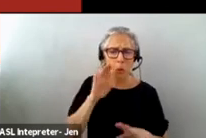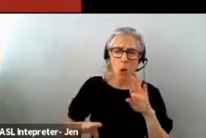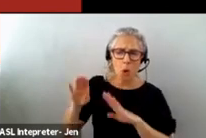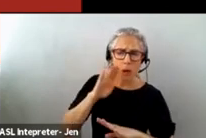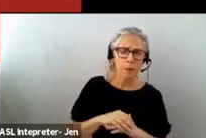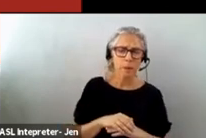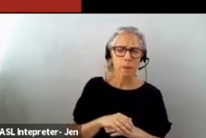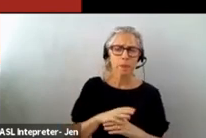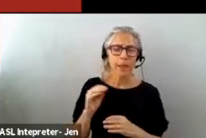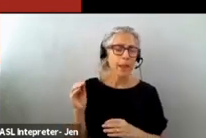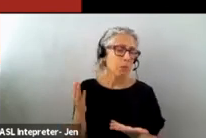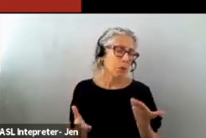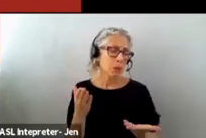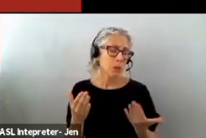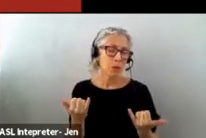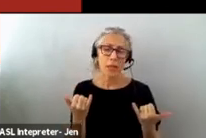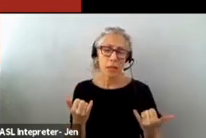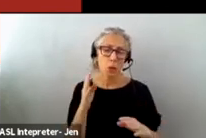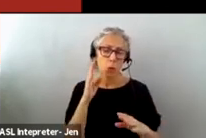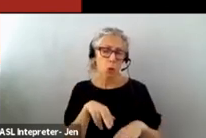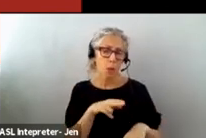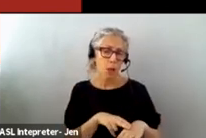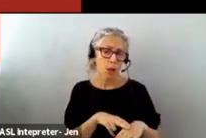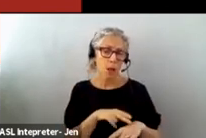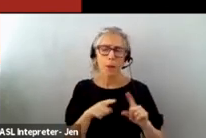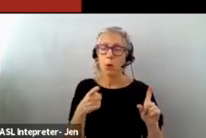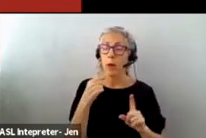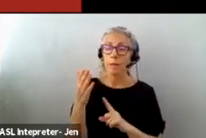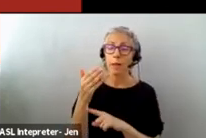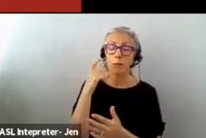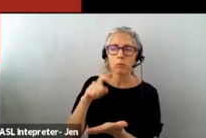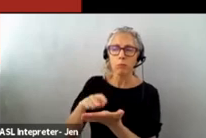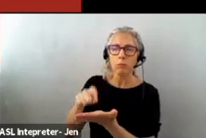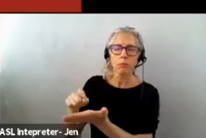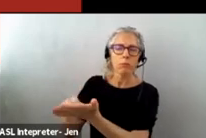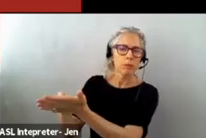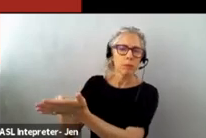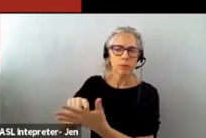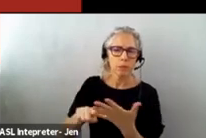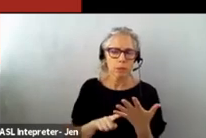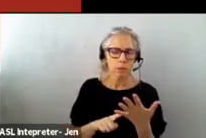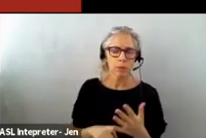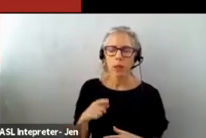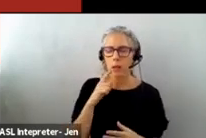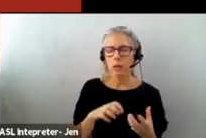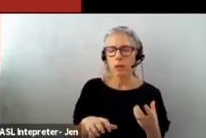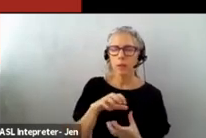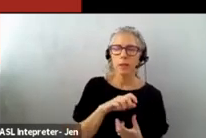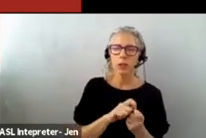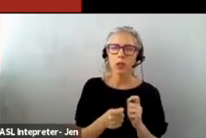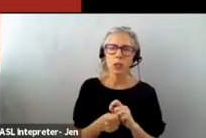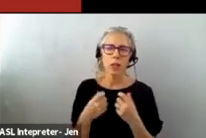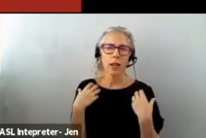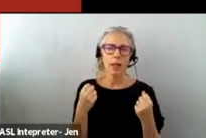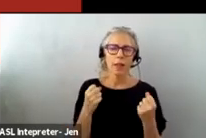it. And maybe right now it's normal, but these are red flags to look for. And so I think it's a combination of adjusting our healthcare